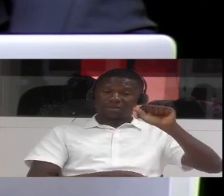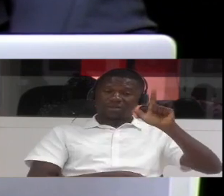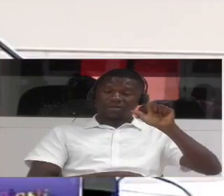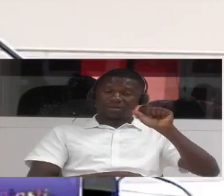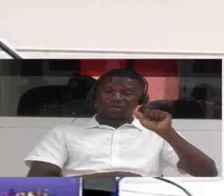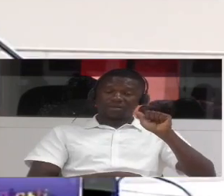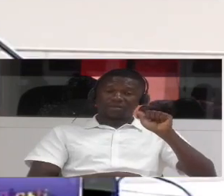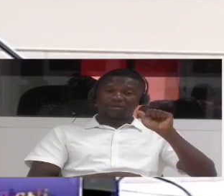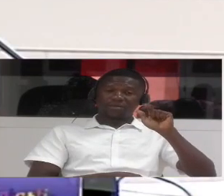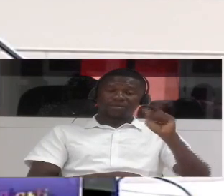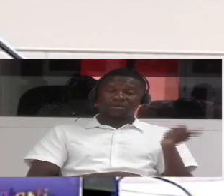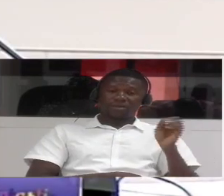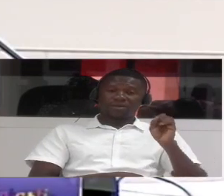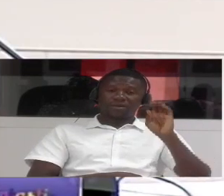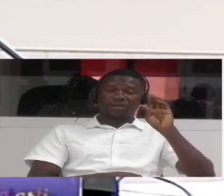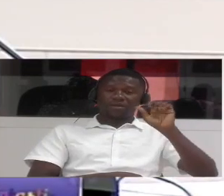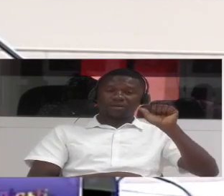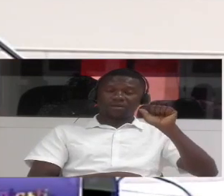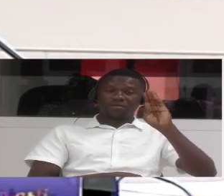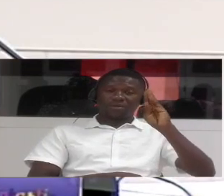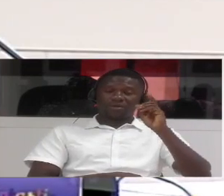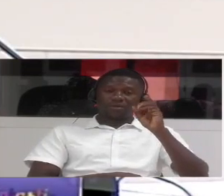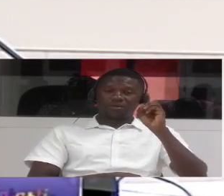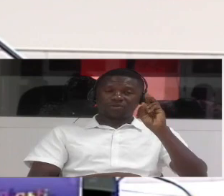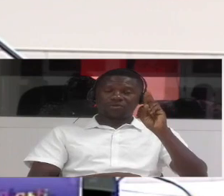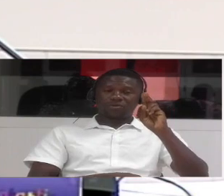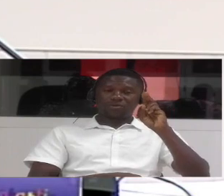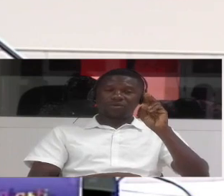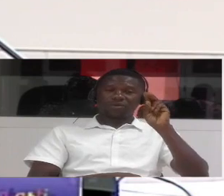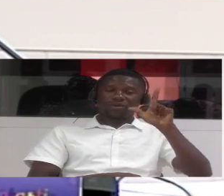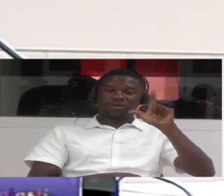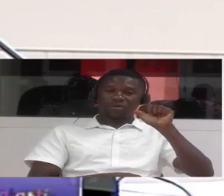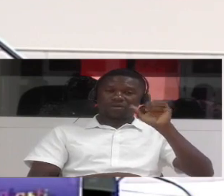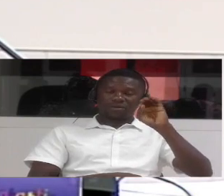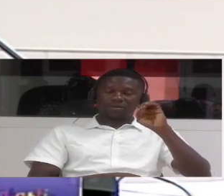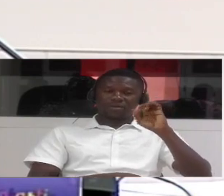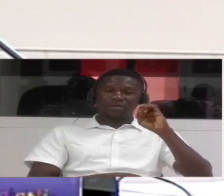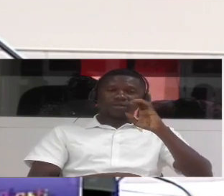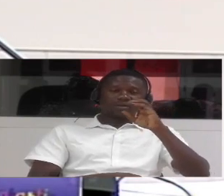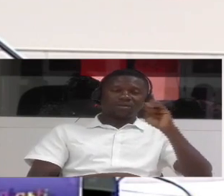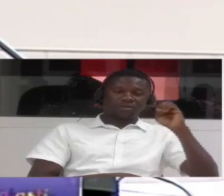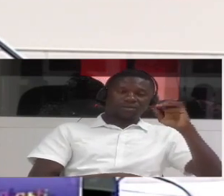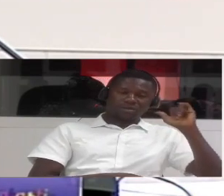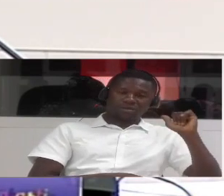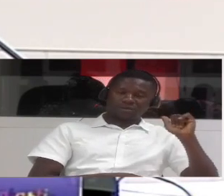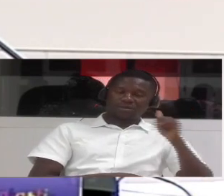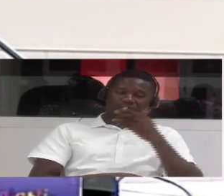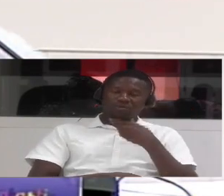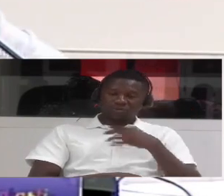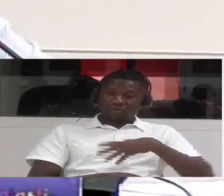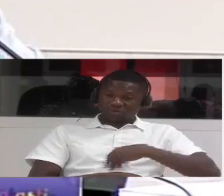Yundum. Yes, it's happened. And Alhaji Abdoulaye Cisse was the son of the proprietor or the...